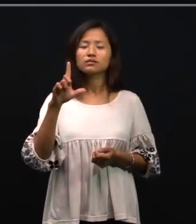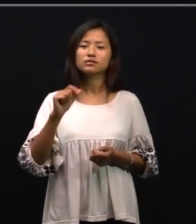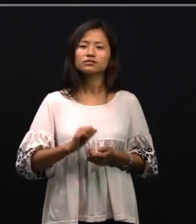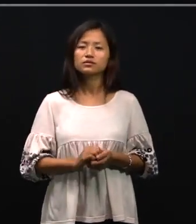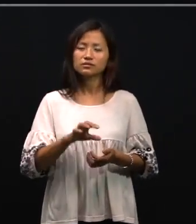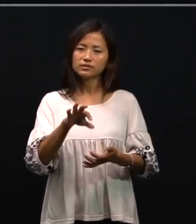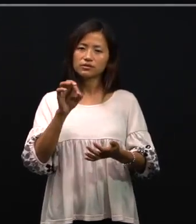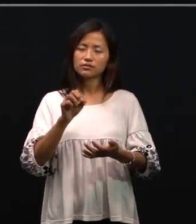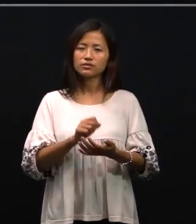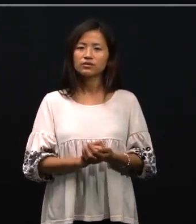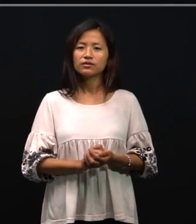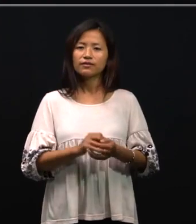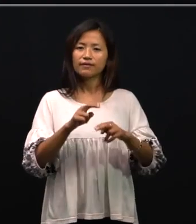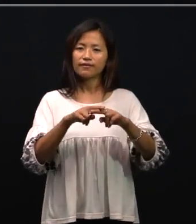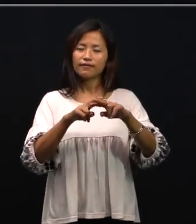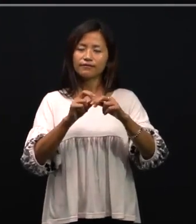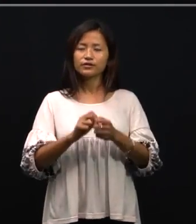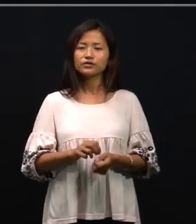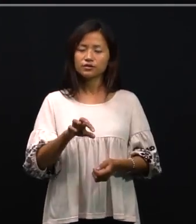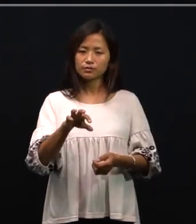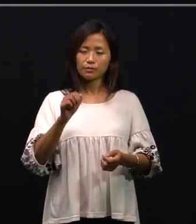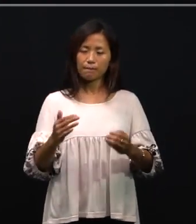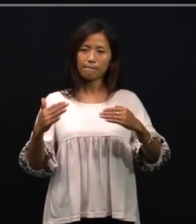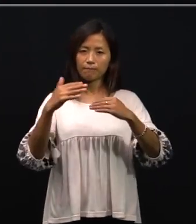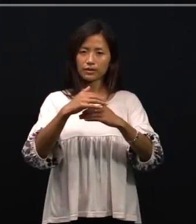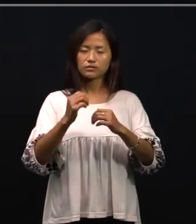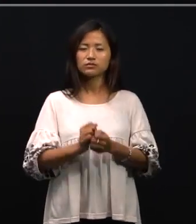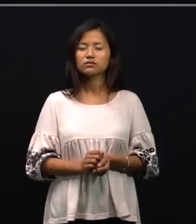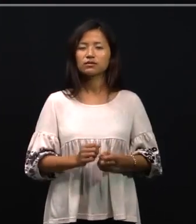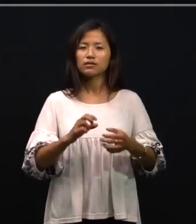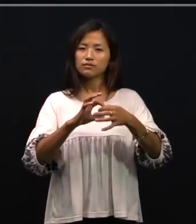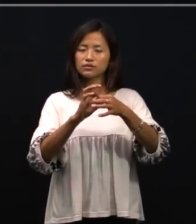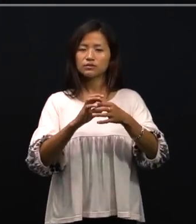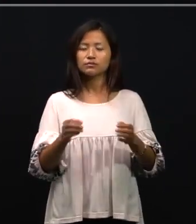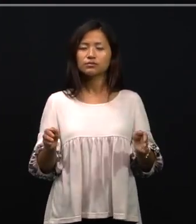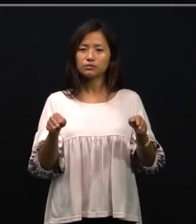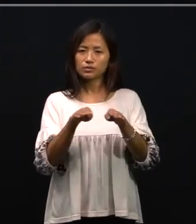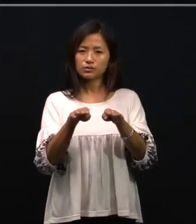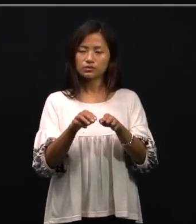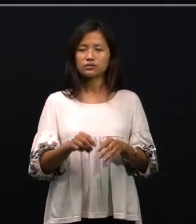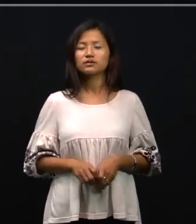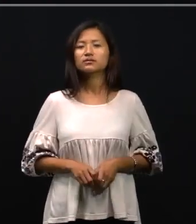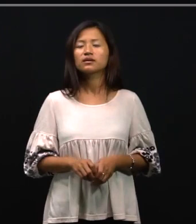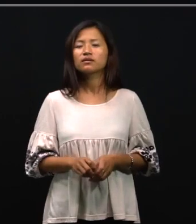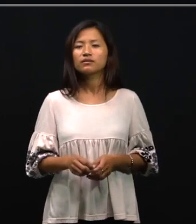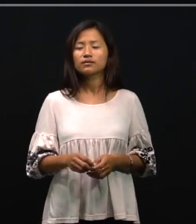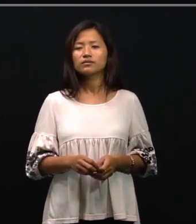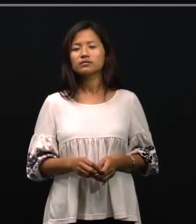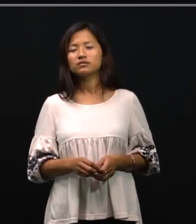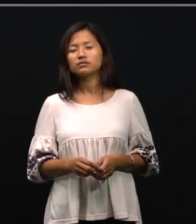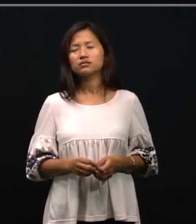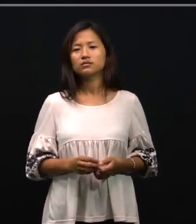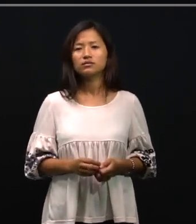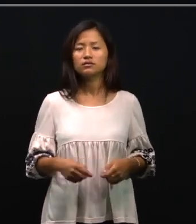natural characters, while phylogenetic is based on the evolutionary relationship between the organisms. So these are the three types of